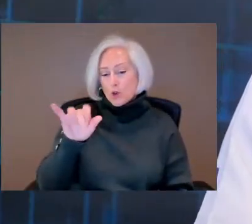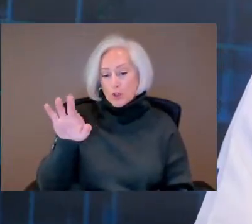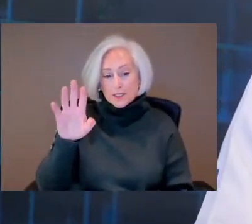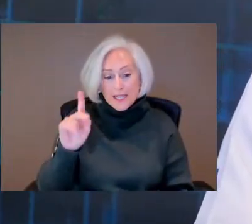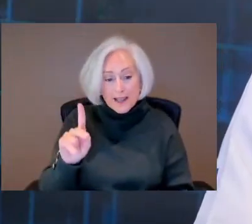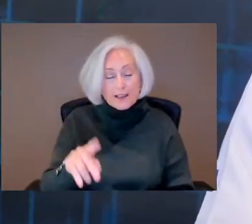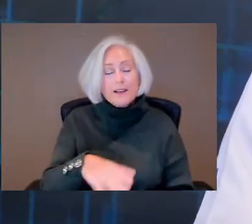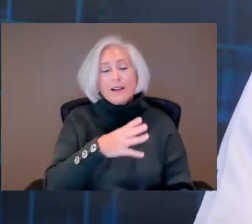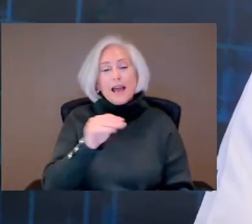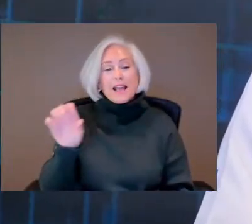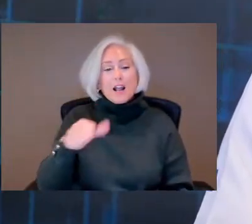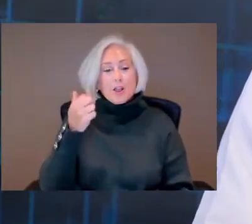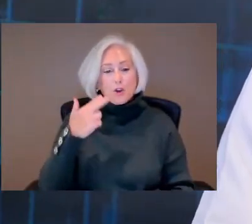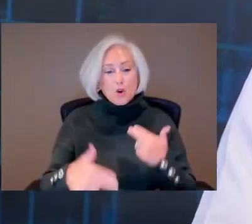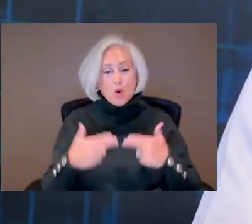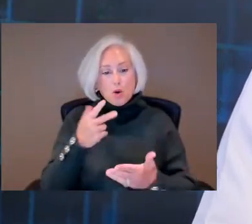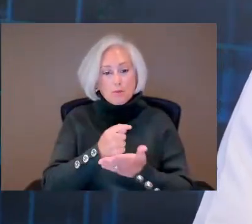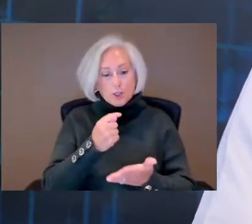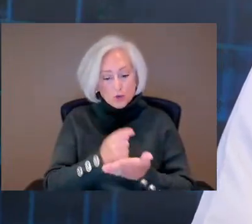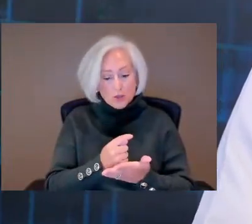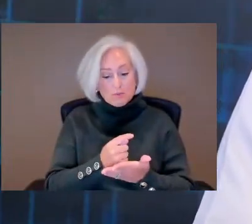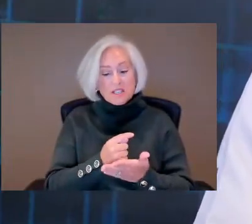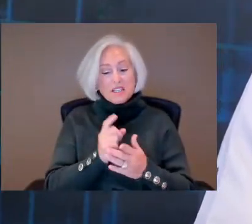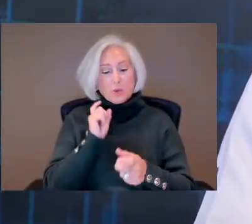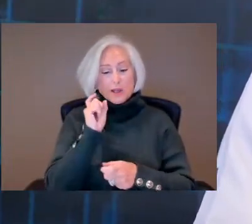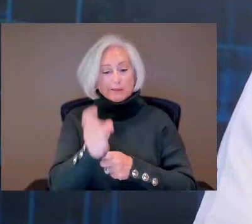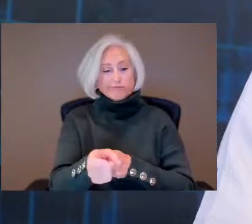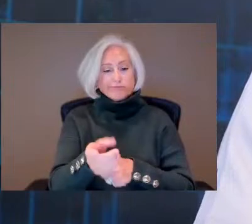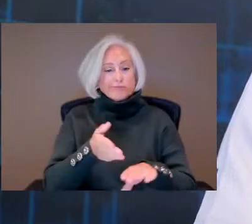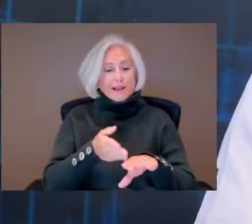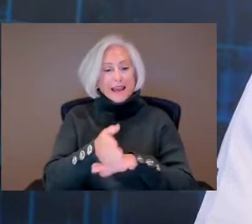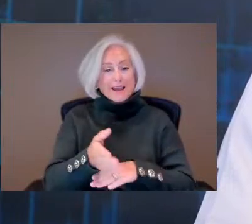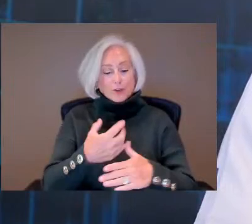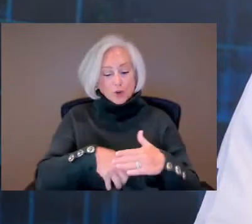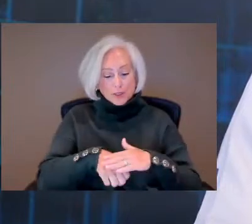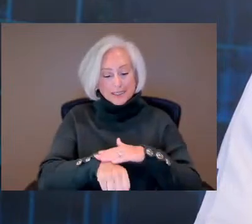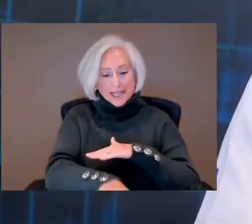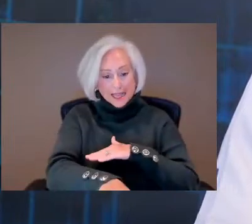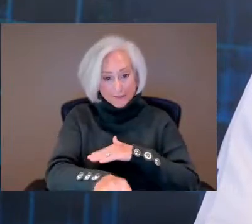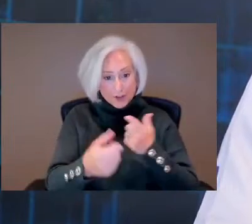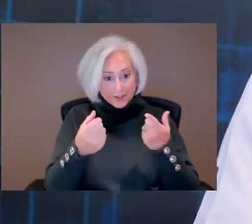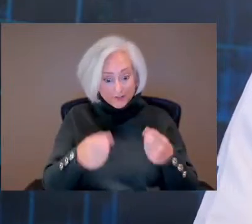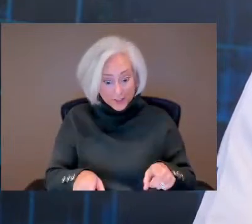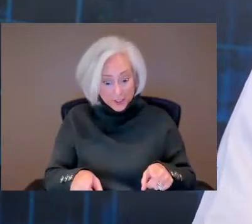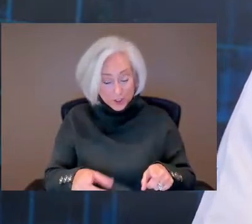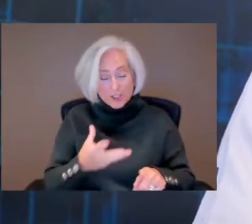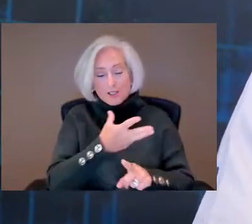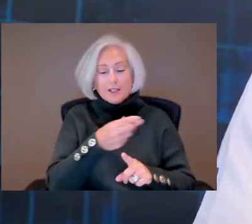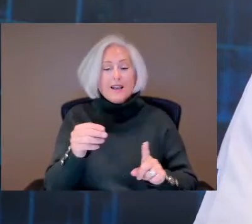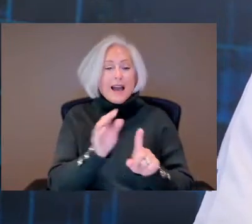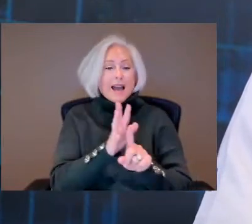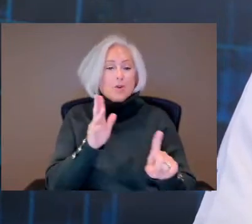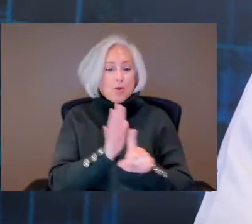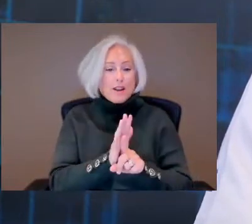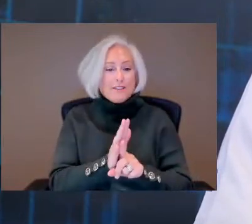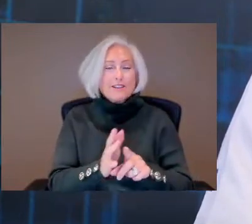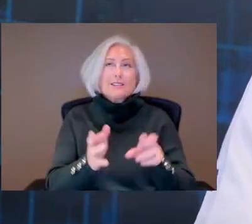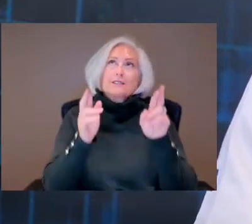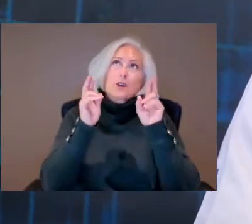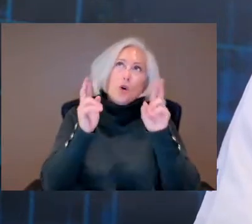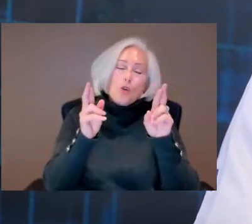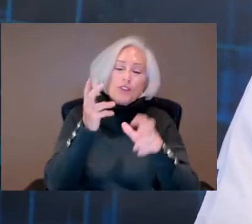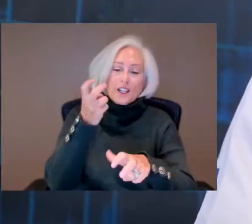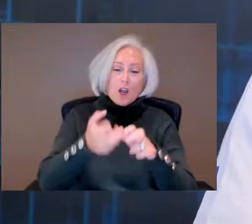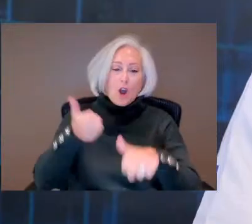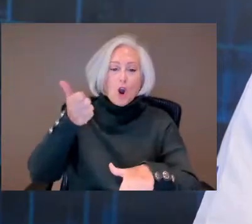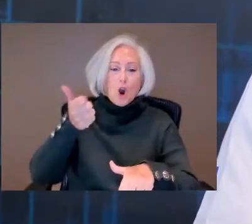things that have to wait until after delivery, as well as radiation. So I'm happy that she got hopefully the hardest part of her journey behind